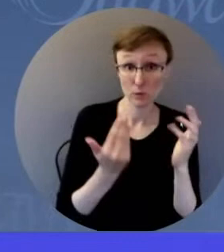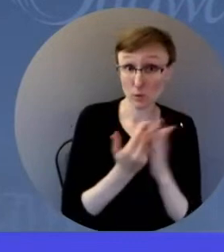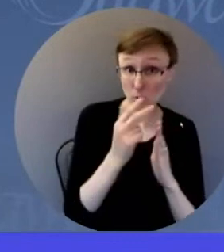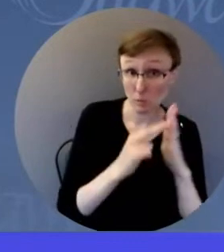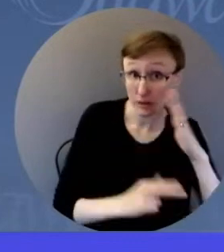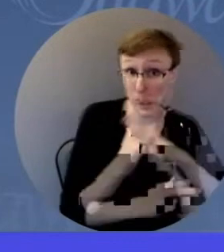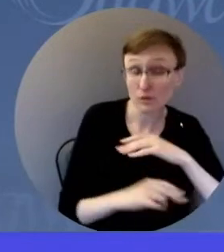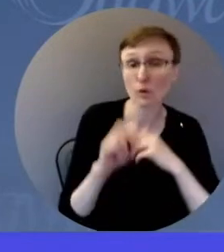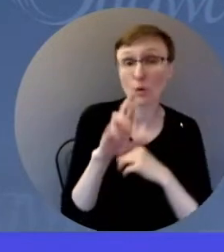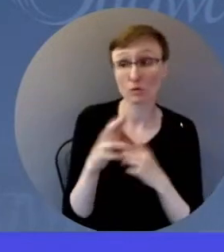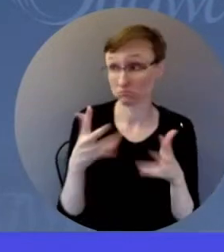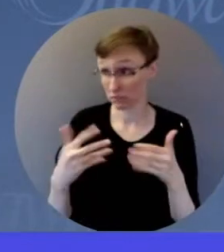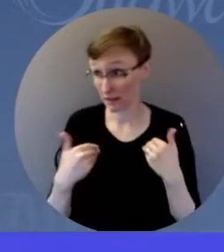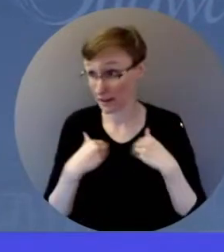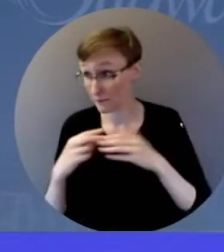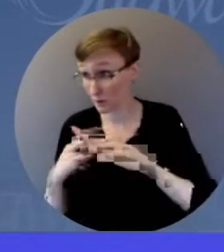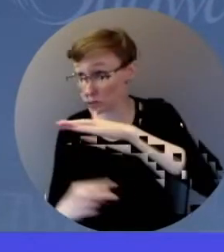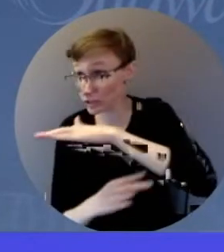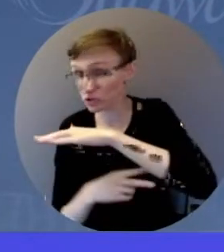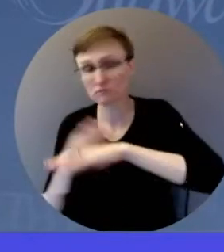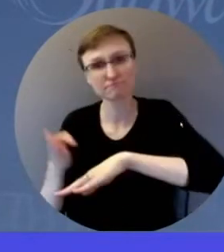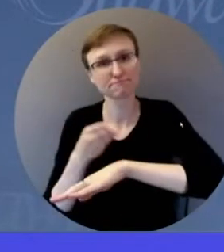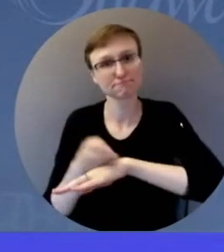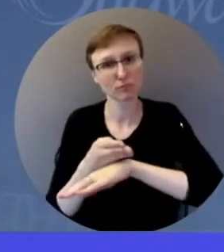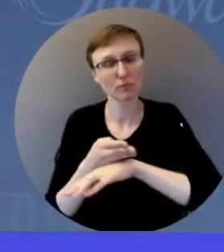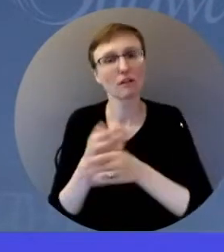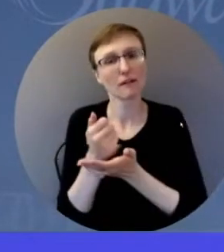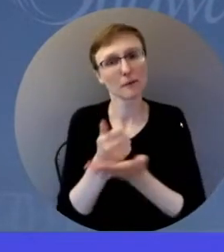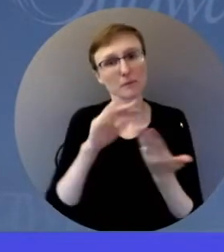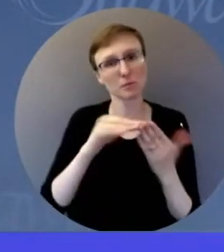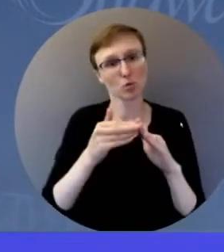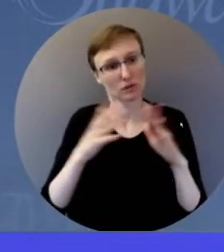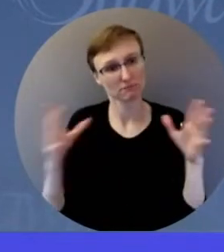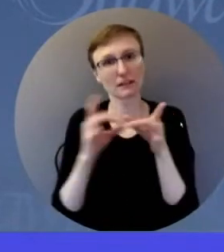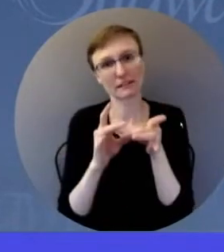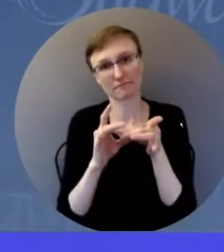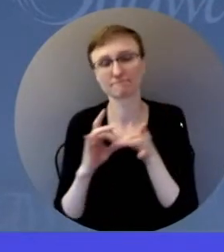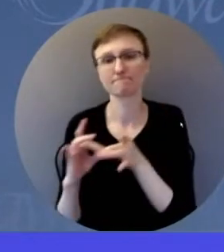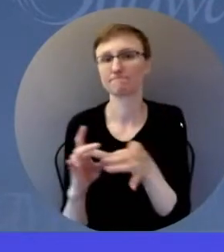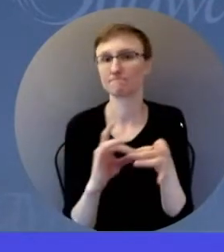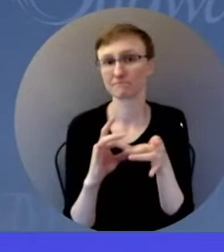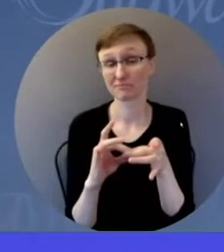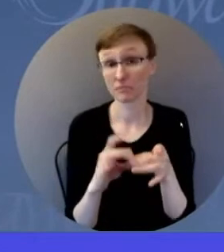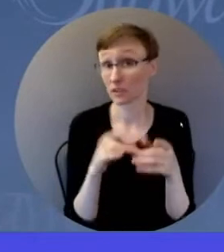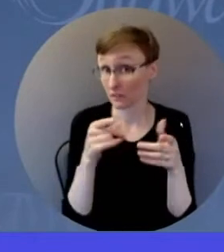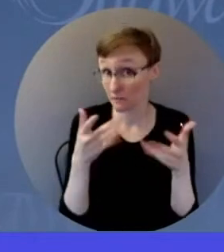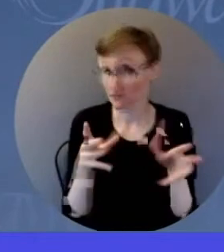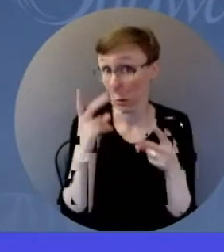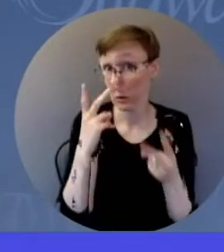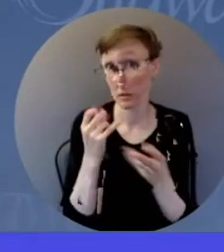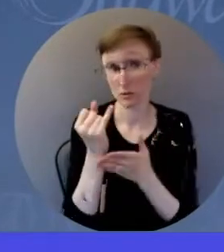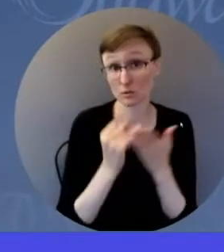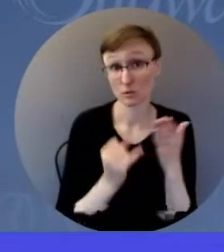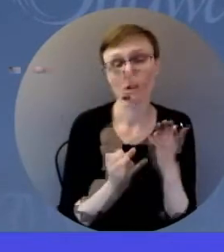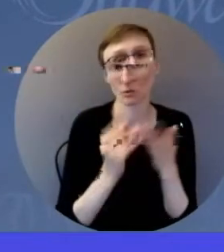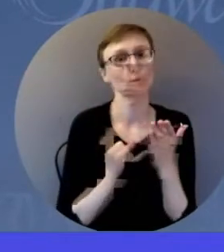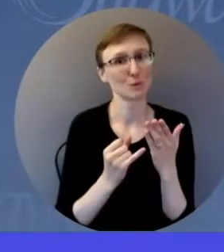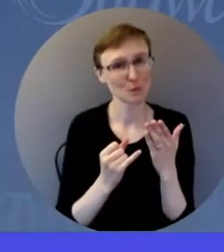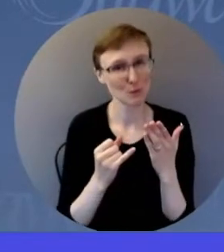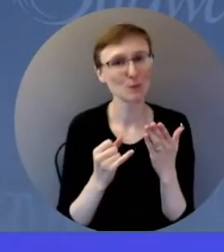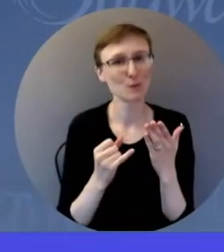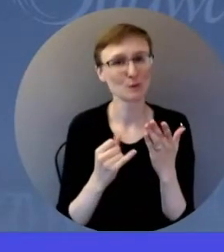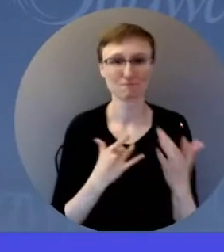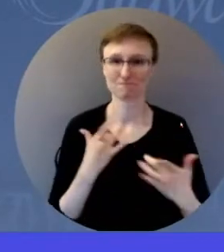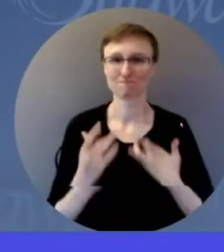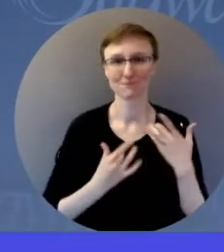together. And I think if you've seen some of the drawings, it looks really an exciting project that